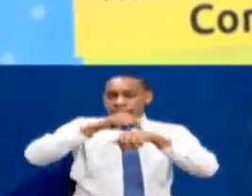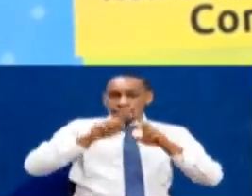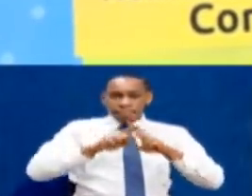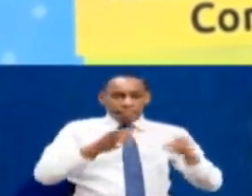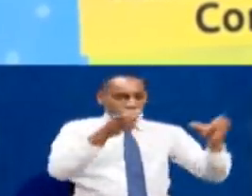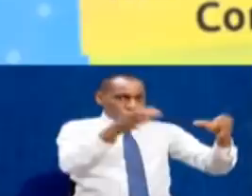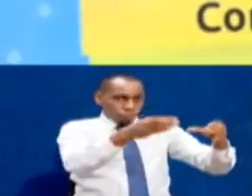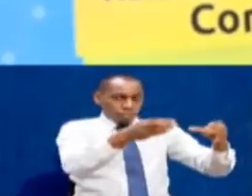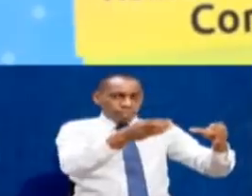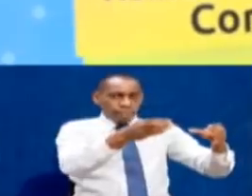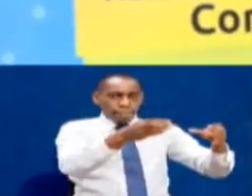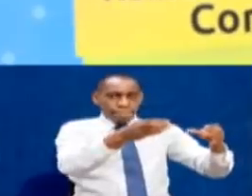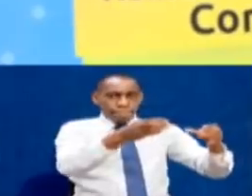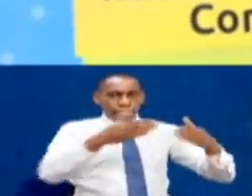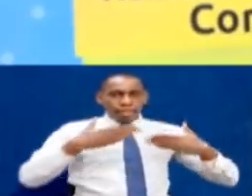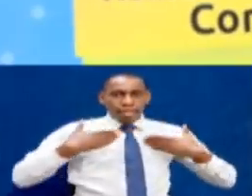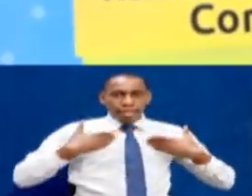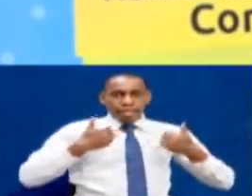start